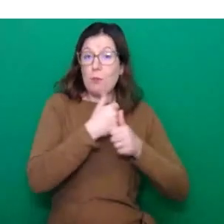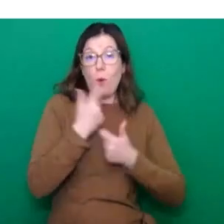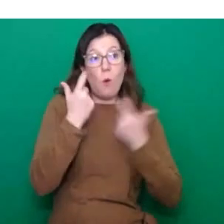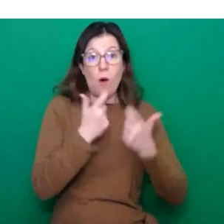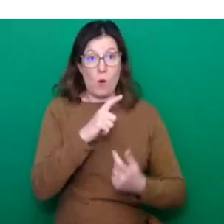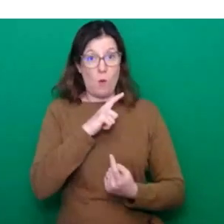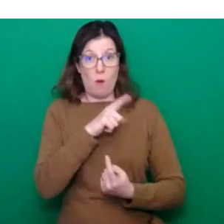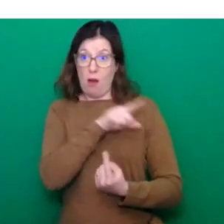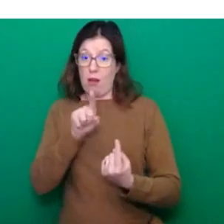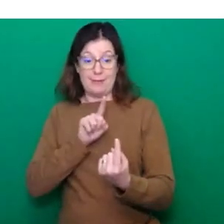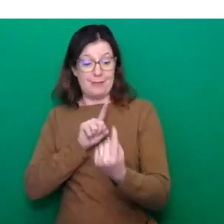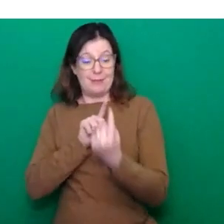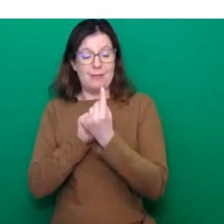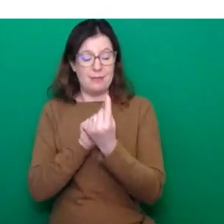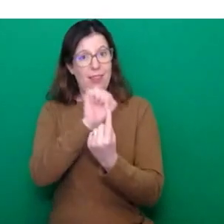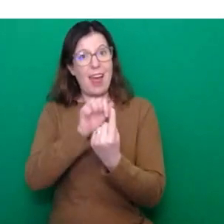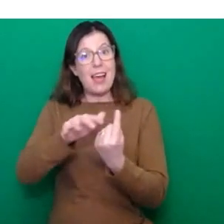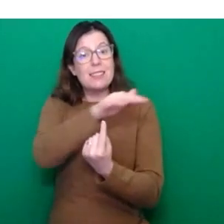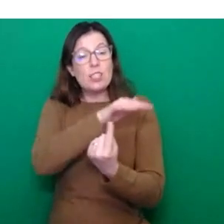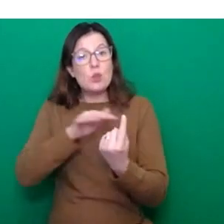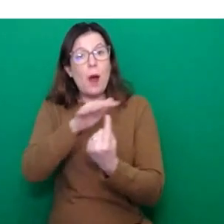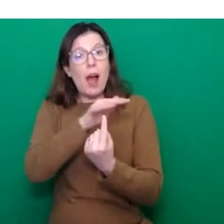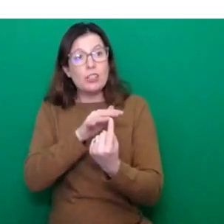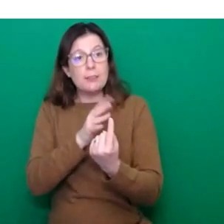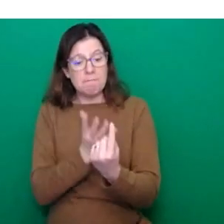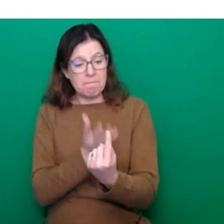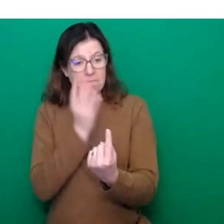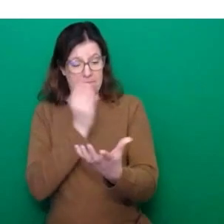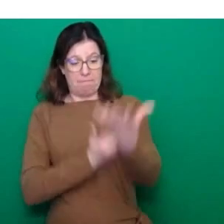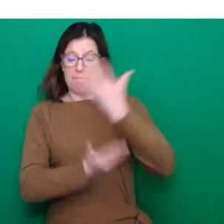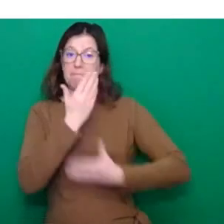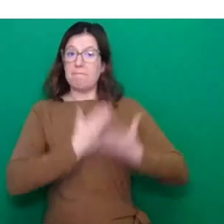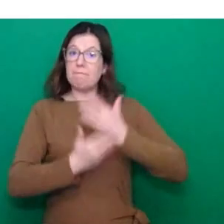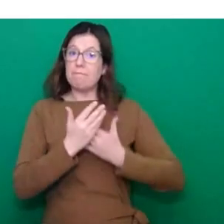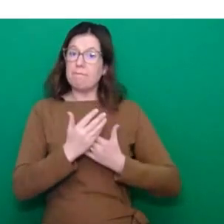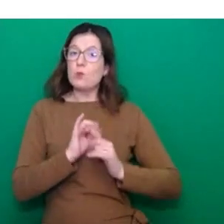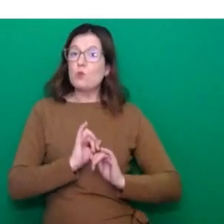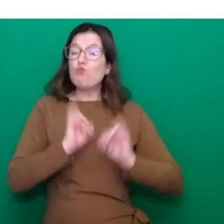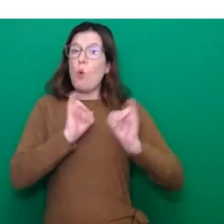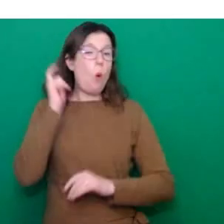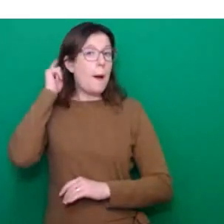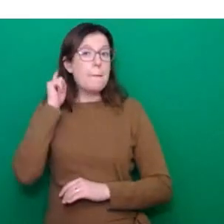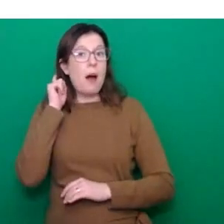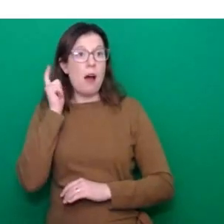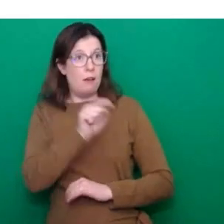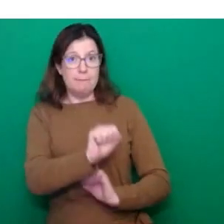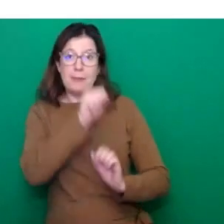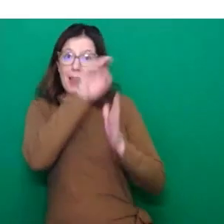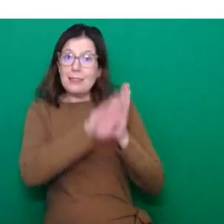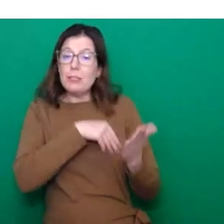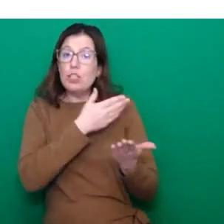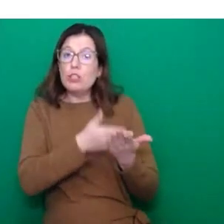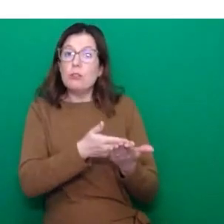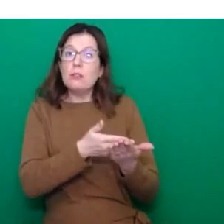people, hearing about people's circumstances, often hearing about, really traumatic, difficult things that people have experienced, and